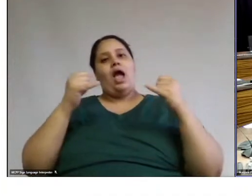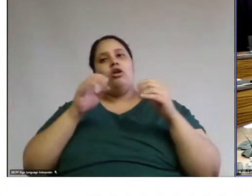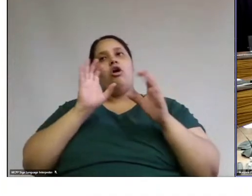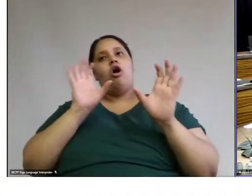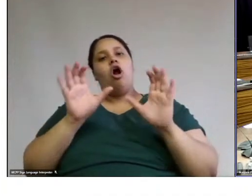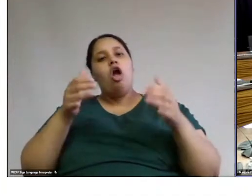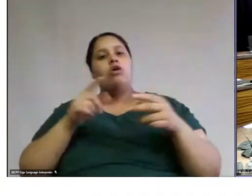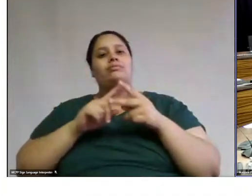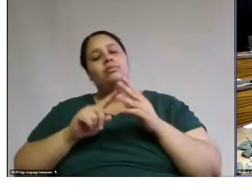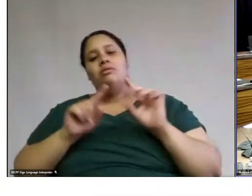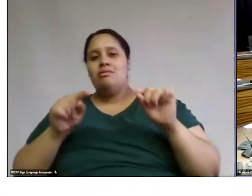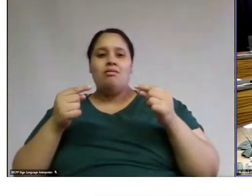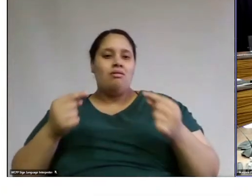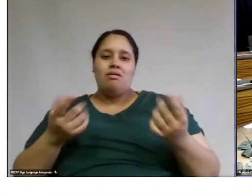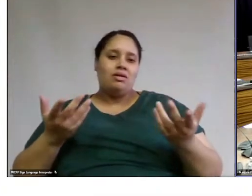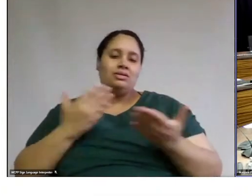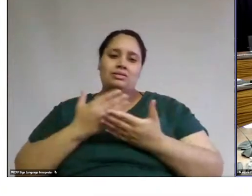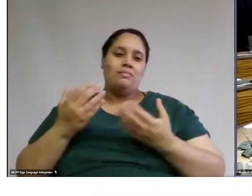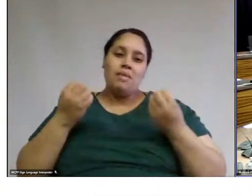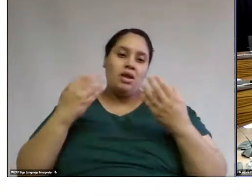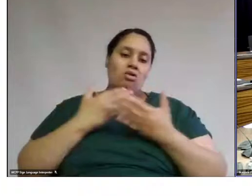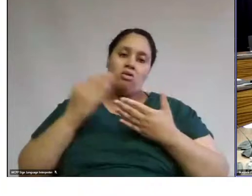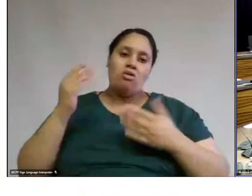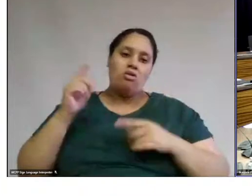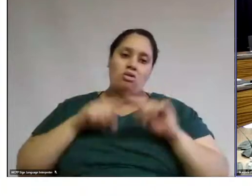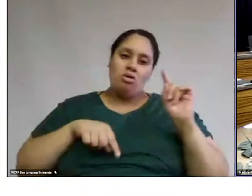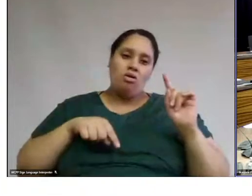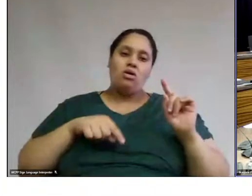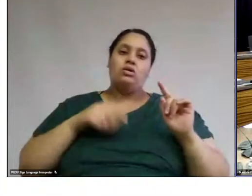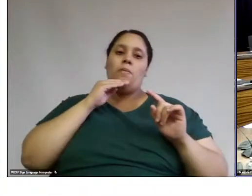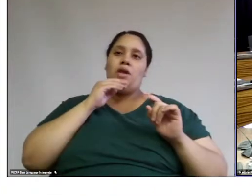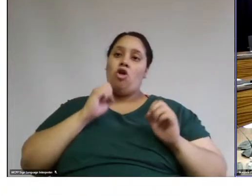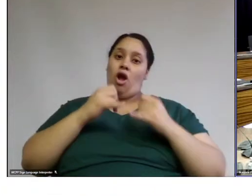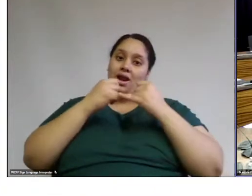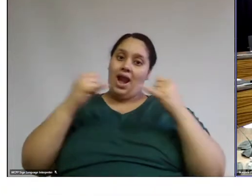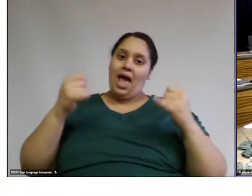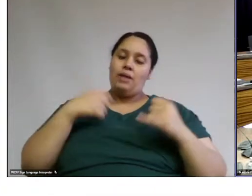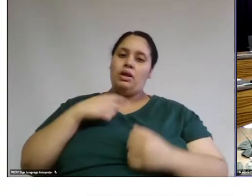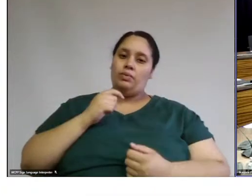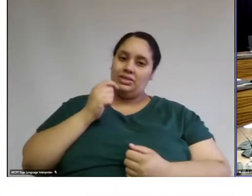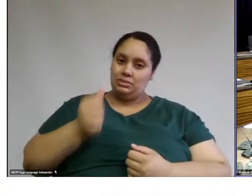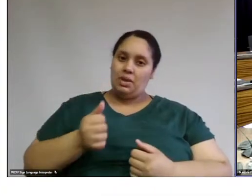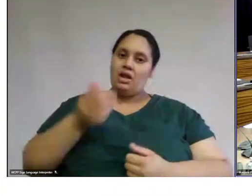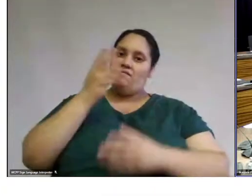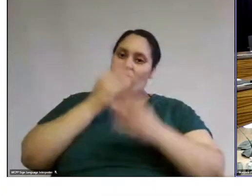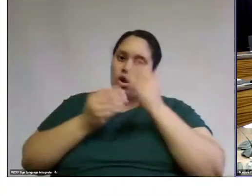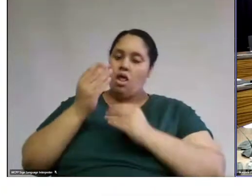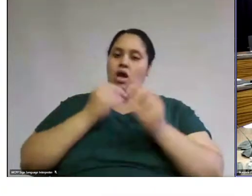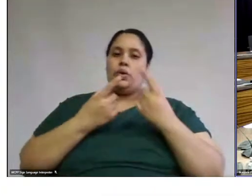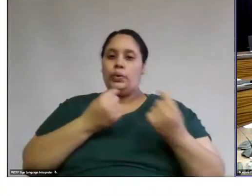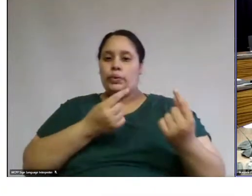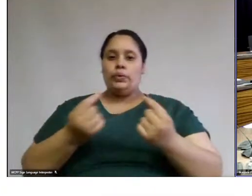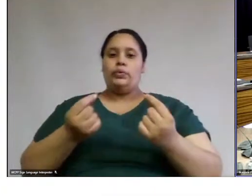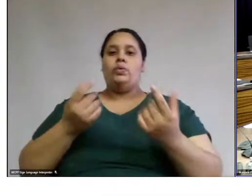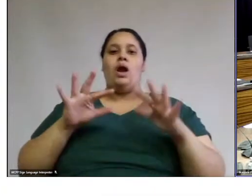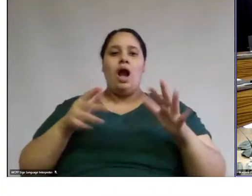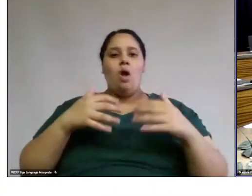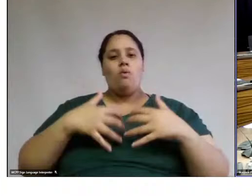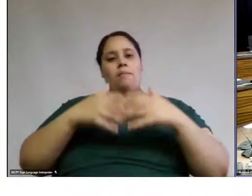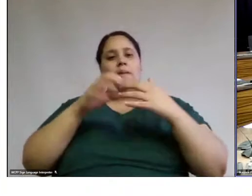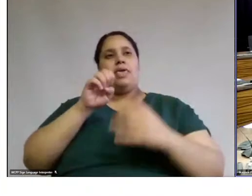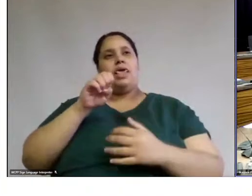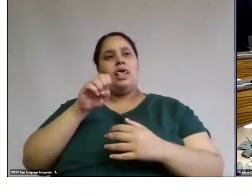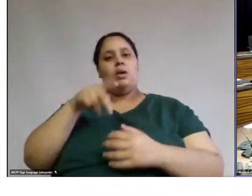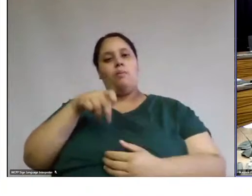some regards, those learners could go online. We spend money on e-learning around the e-portal and those particular